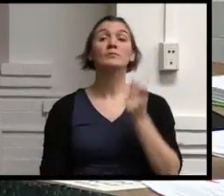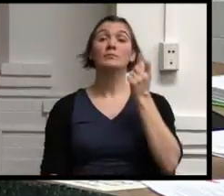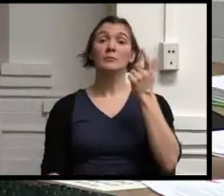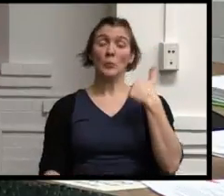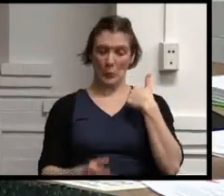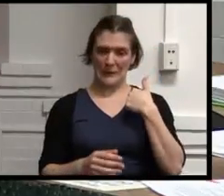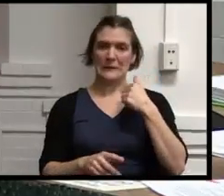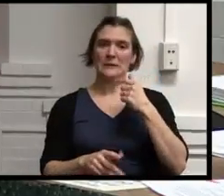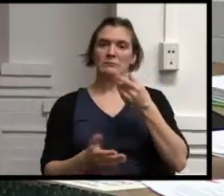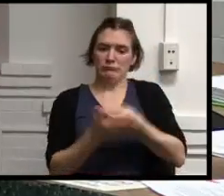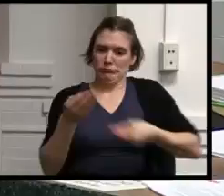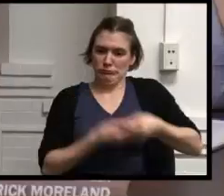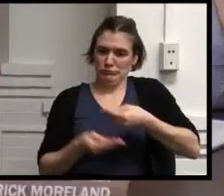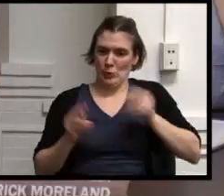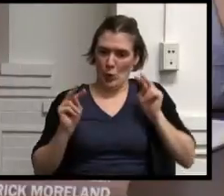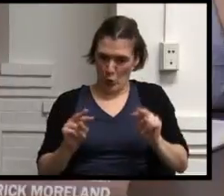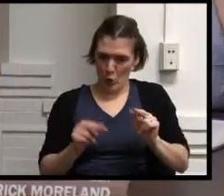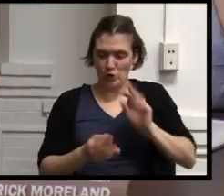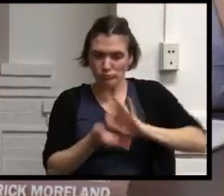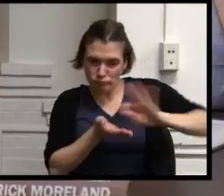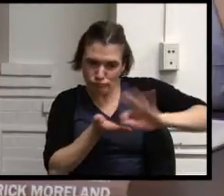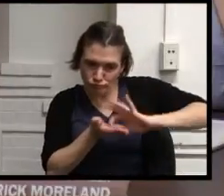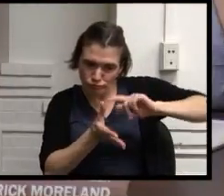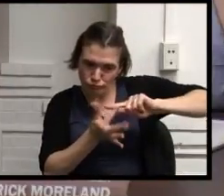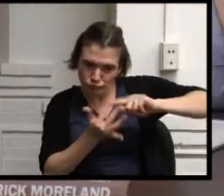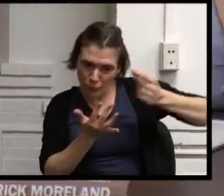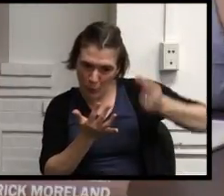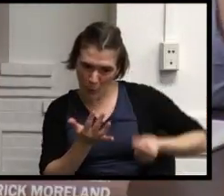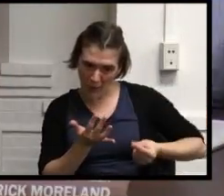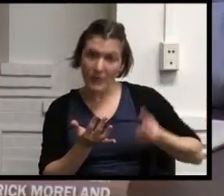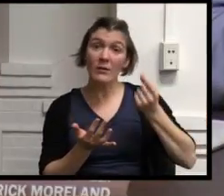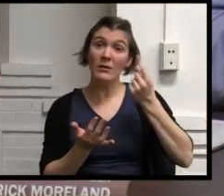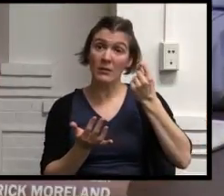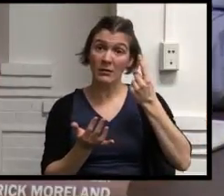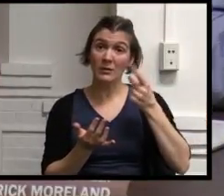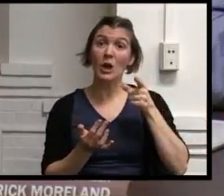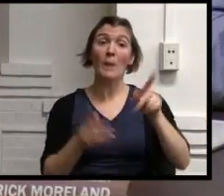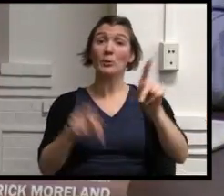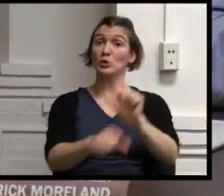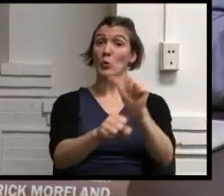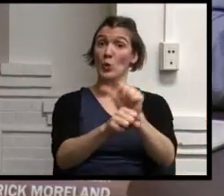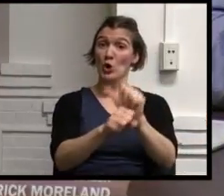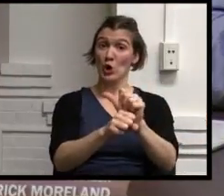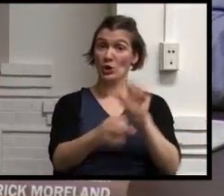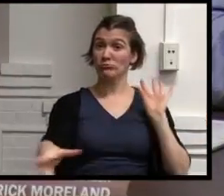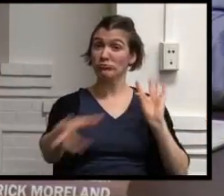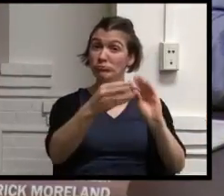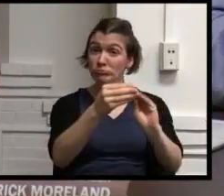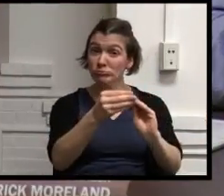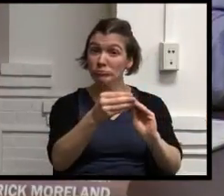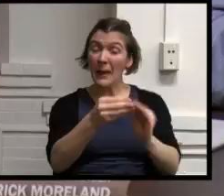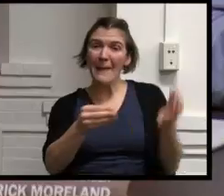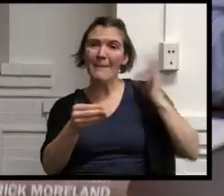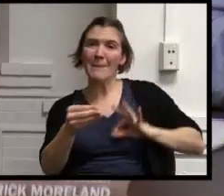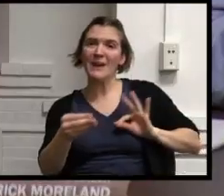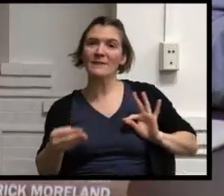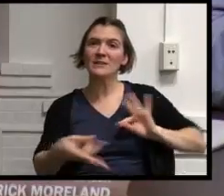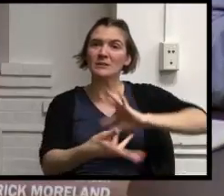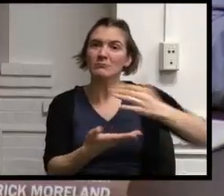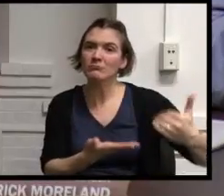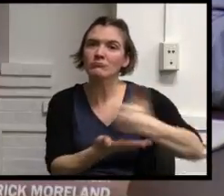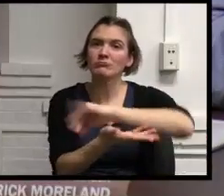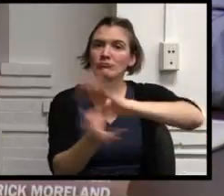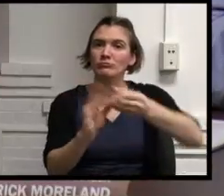adjustment based on the benefits earned over the employee's lifetime. And so what